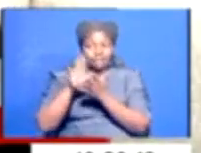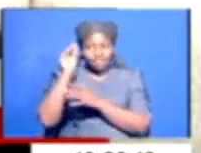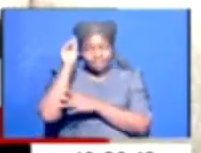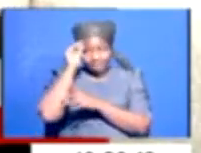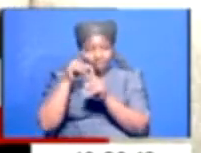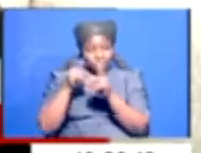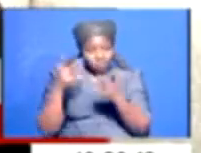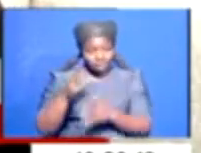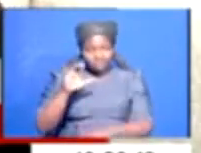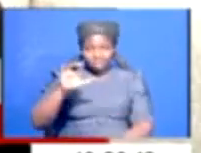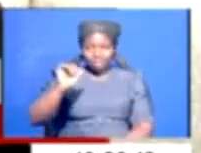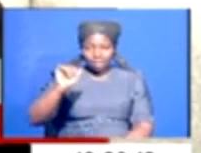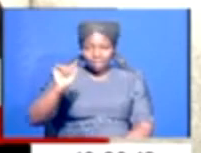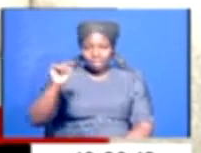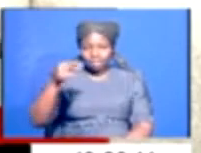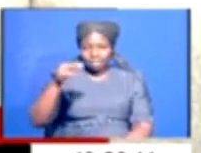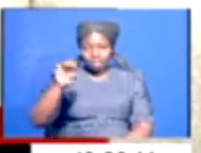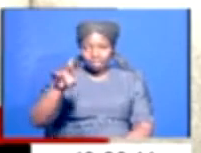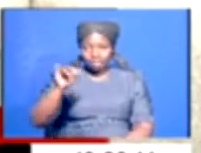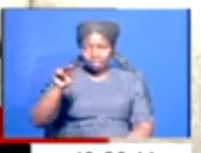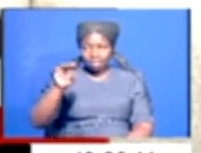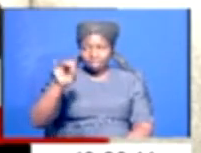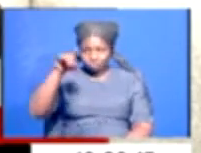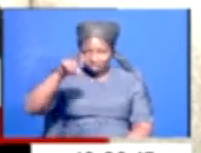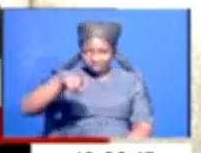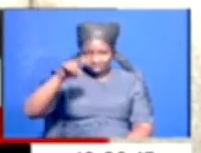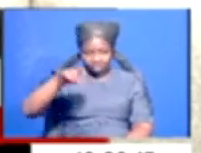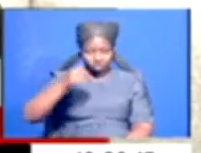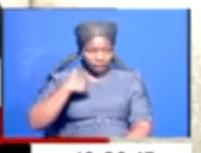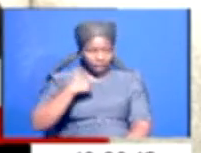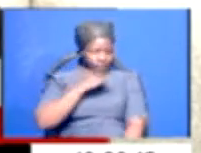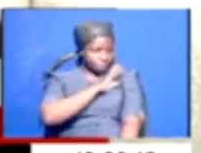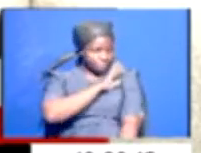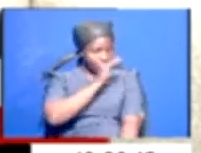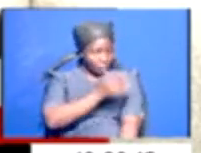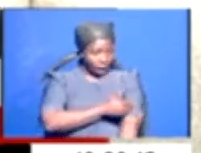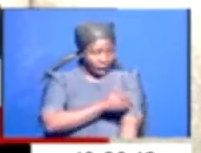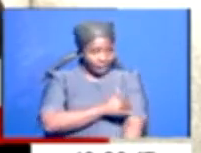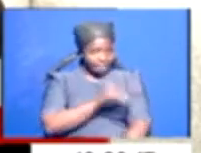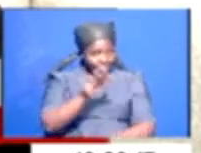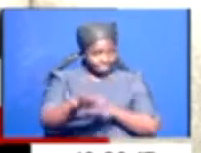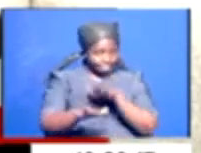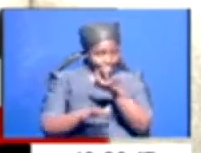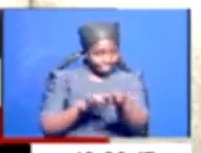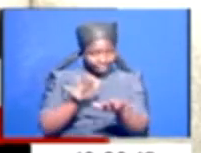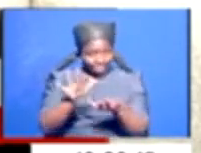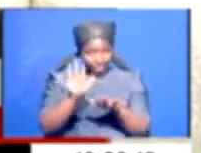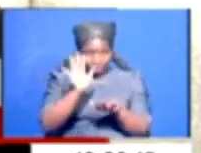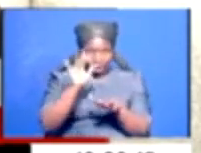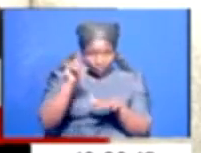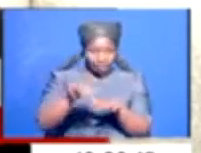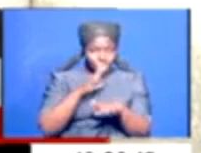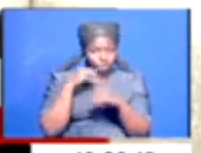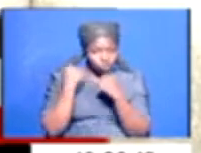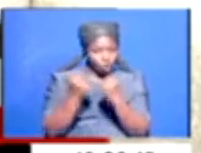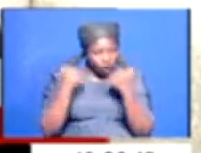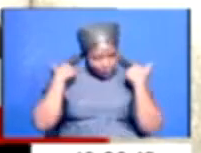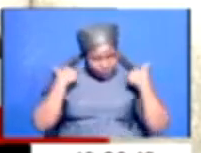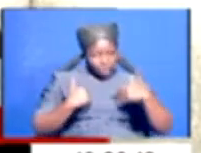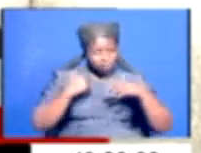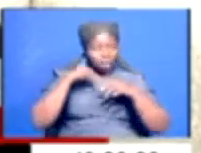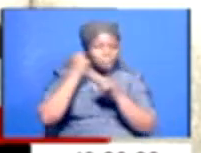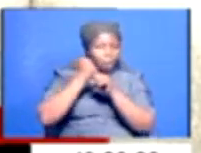is that you need to have power in your legs. Mm-hmm. So right now I have been working on the gym work.